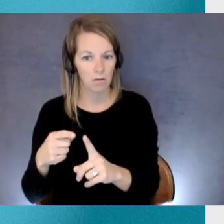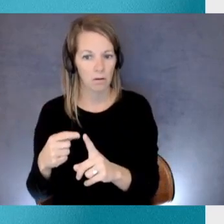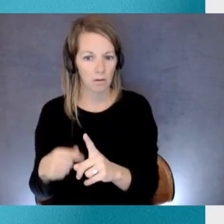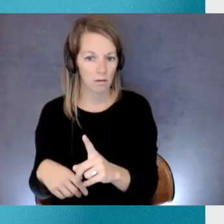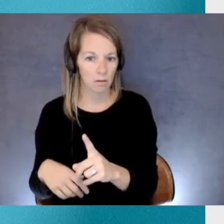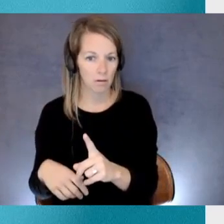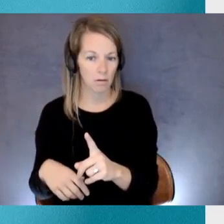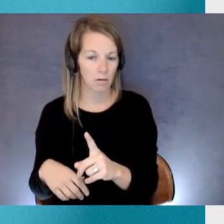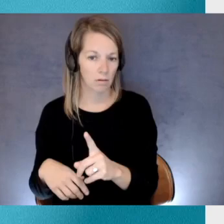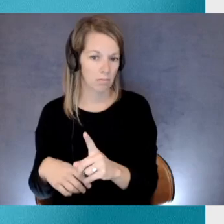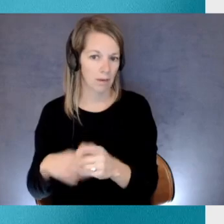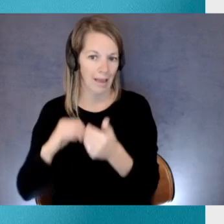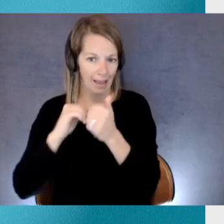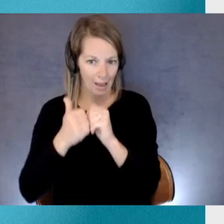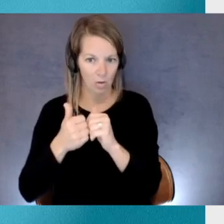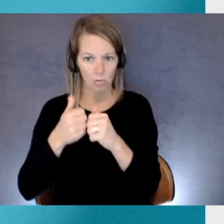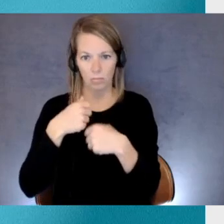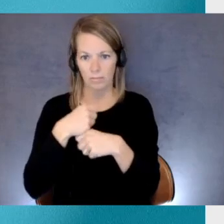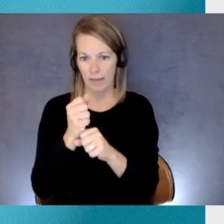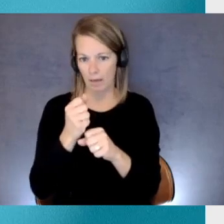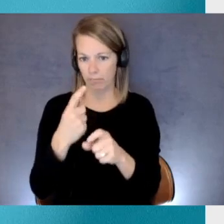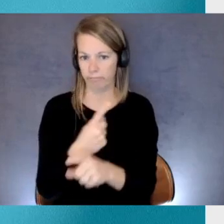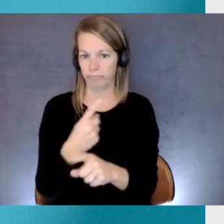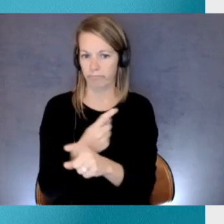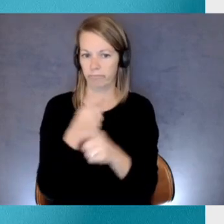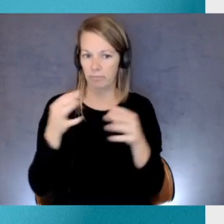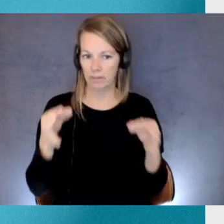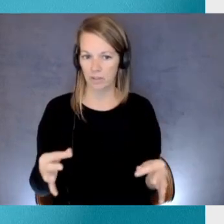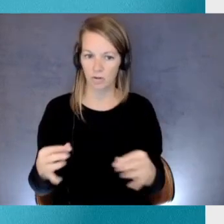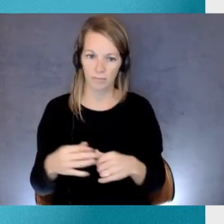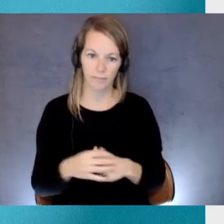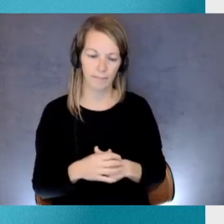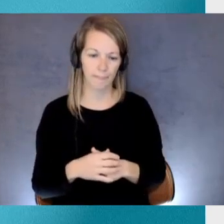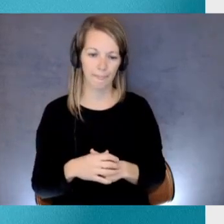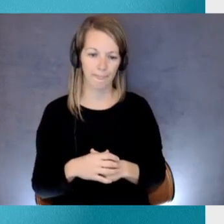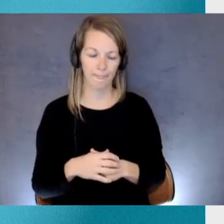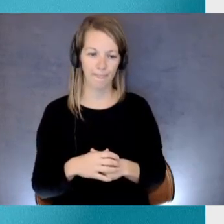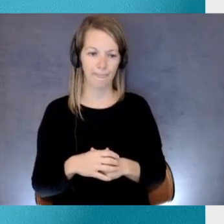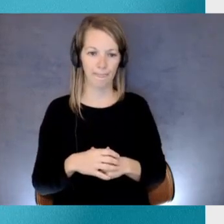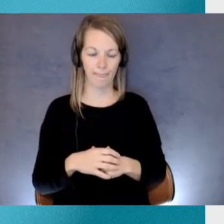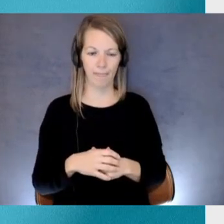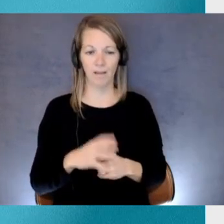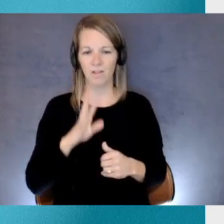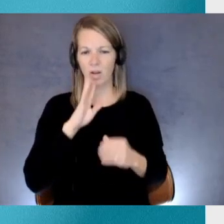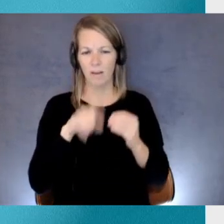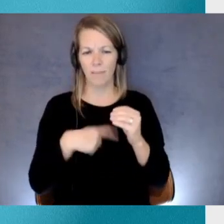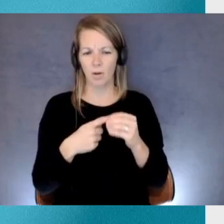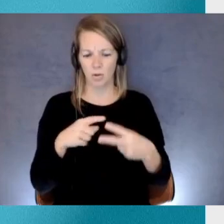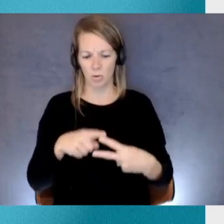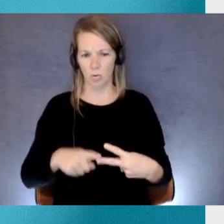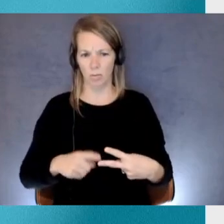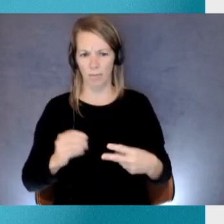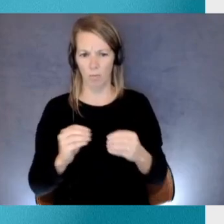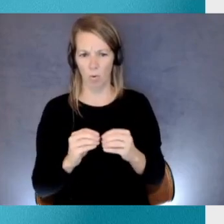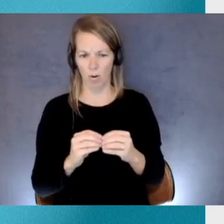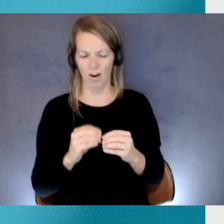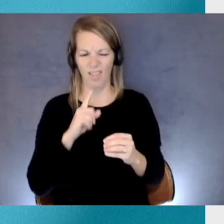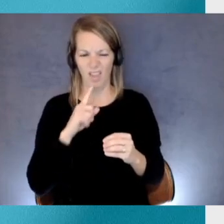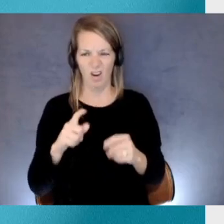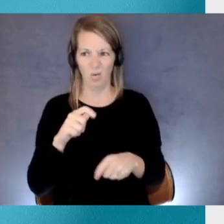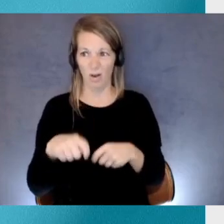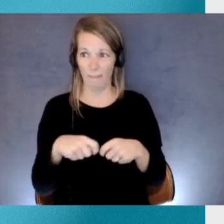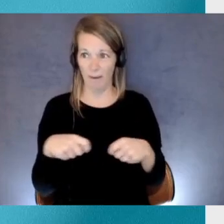how to help make a decision. And then I want to talk about two more registers, and I'm going to wrap up. Is